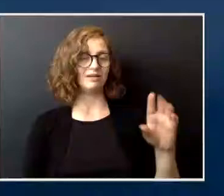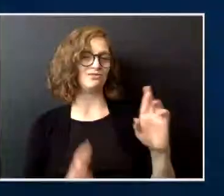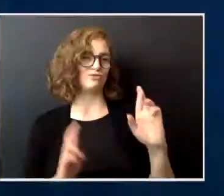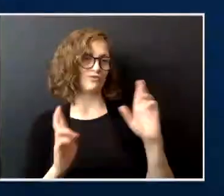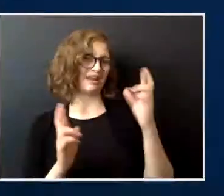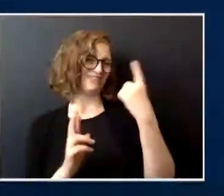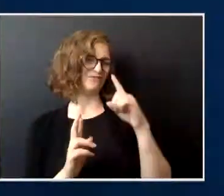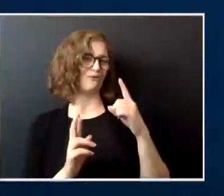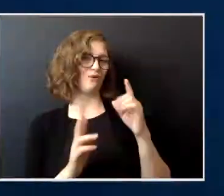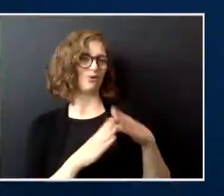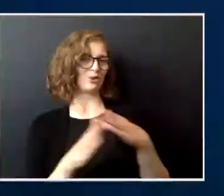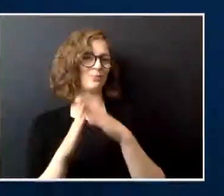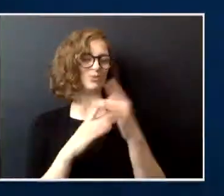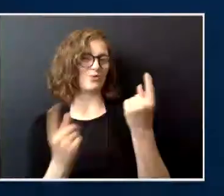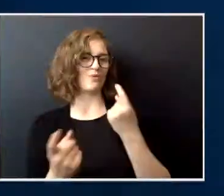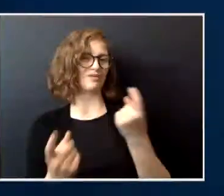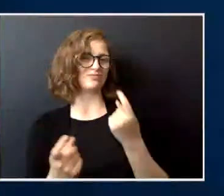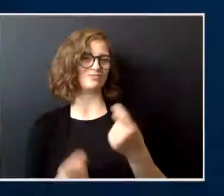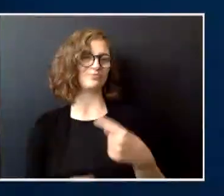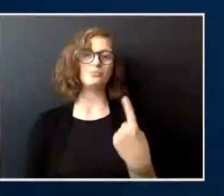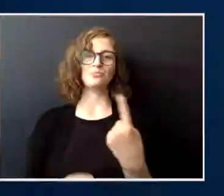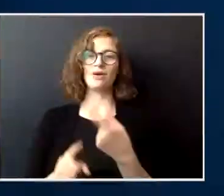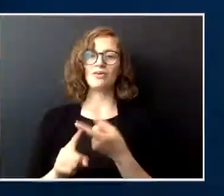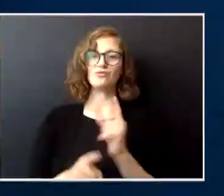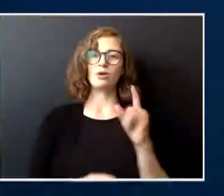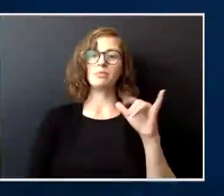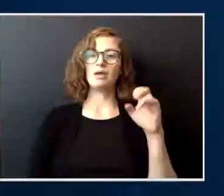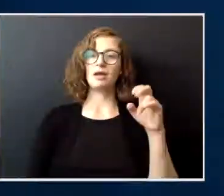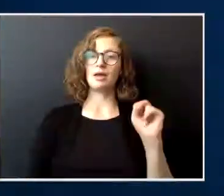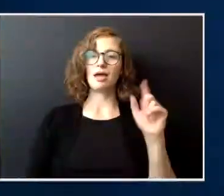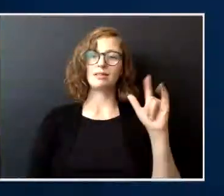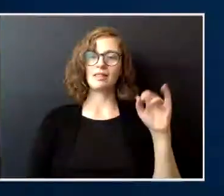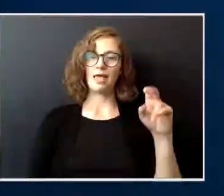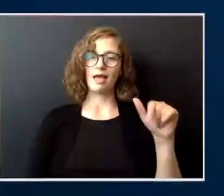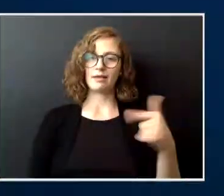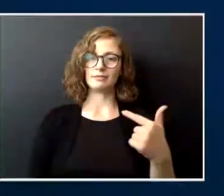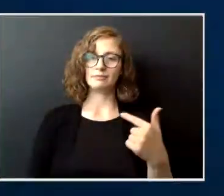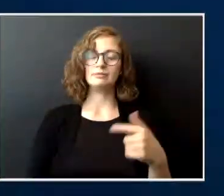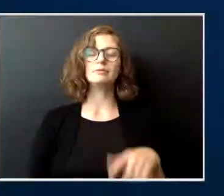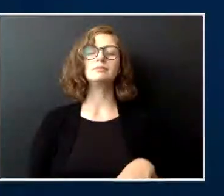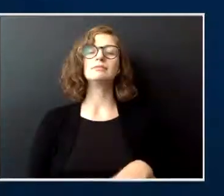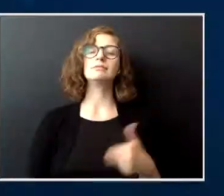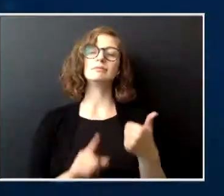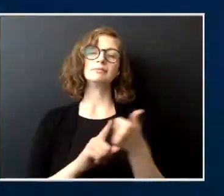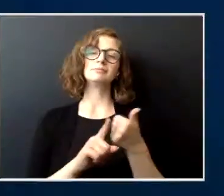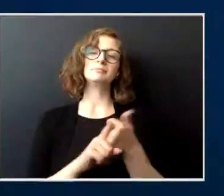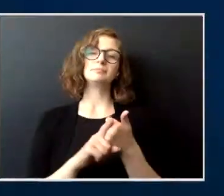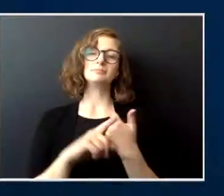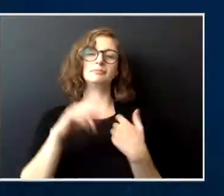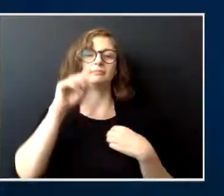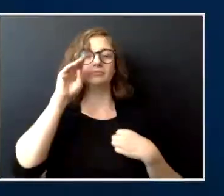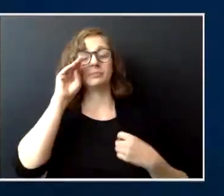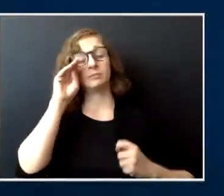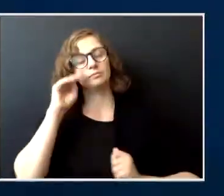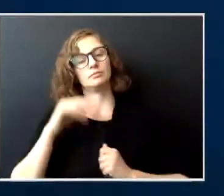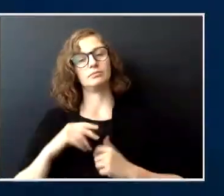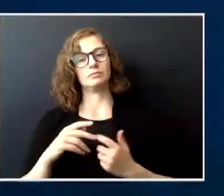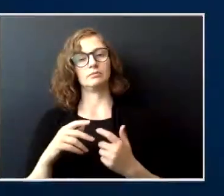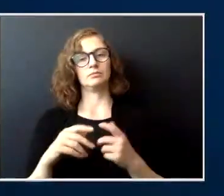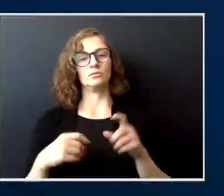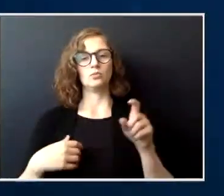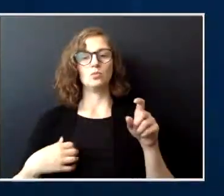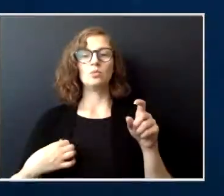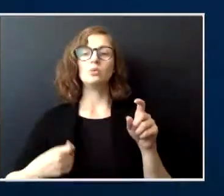Alexis. We have a question from Yen Liang. So Yen wants to know, we know we should put cold water on a